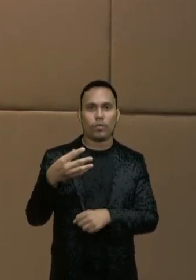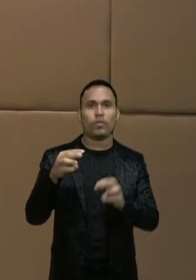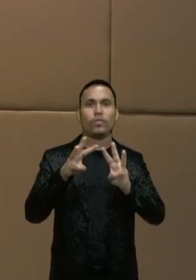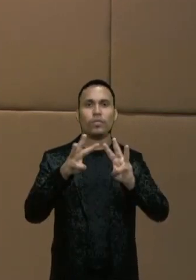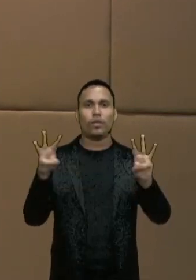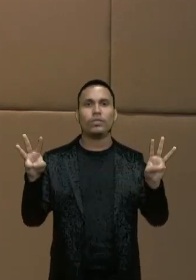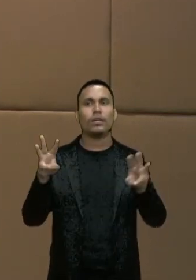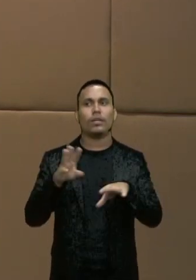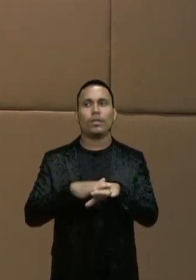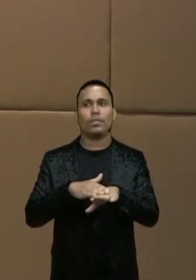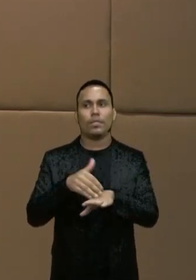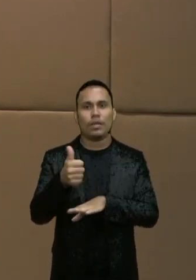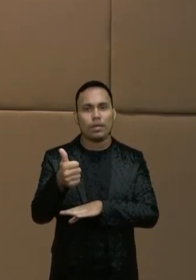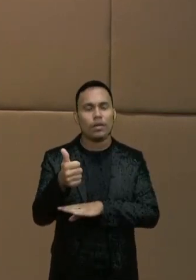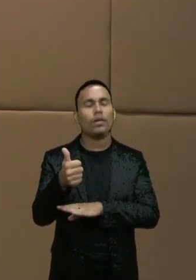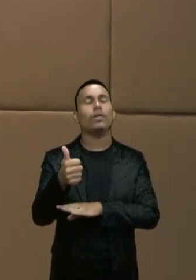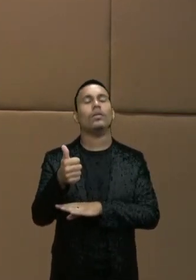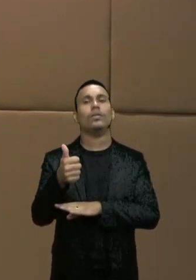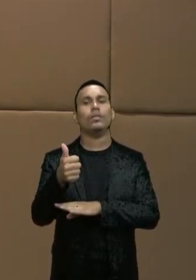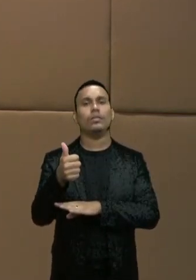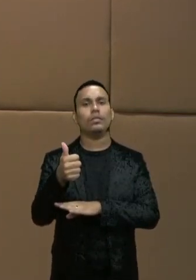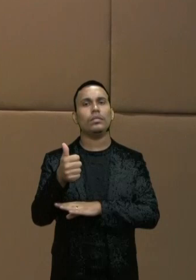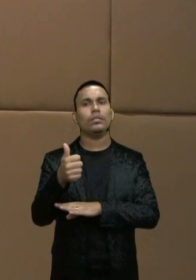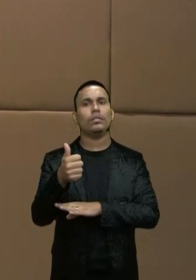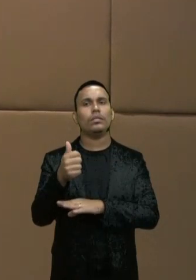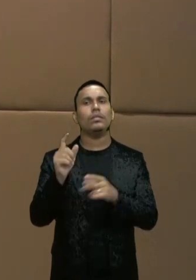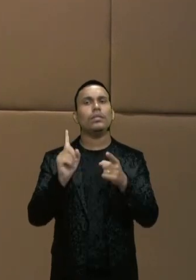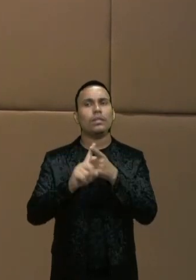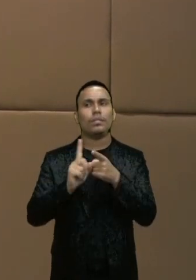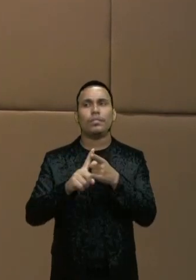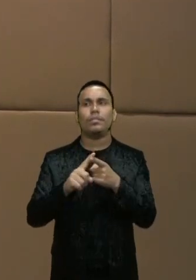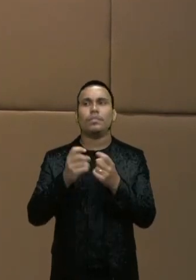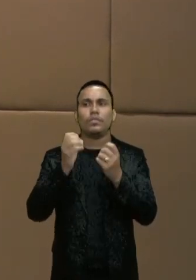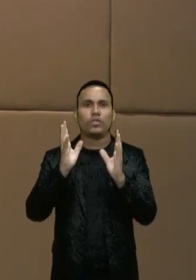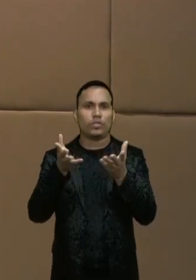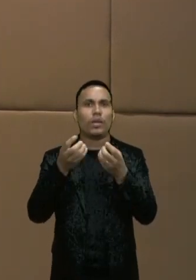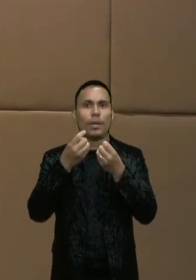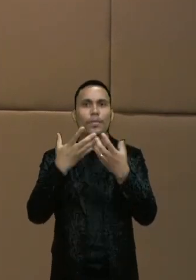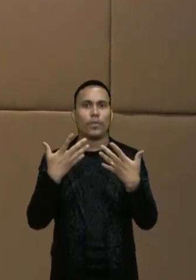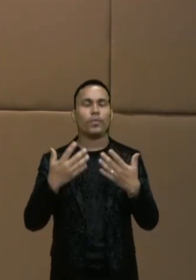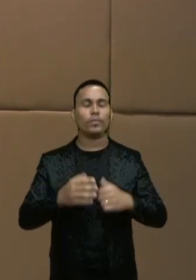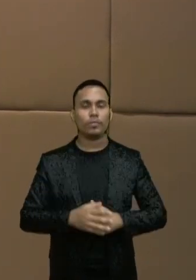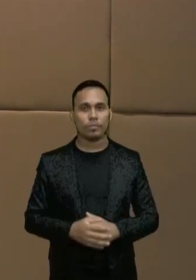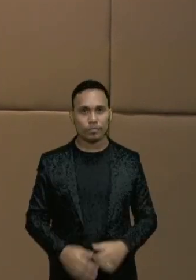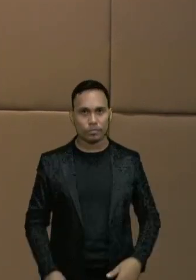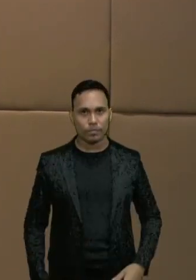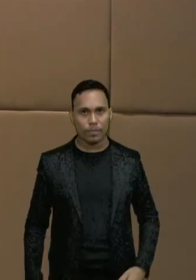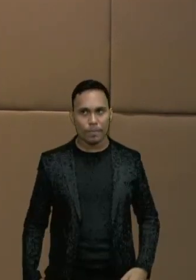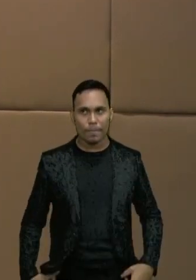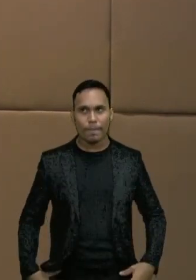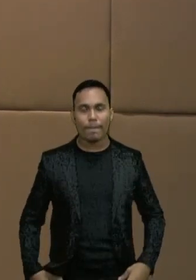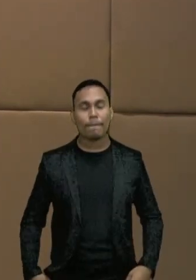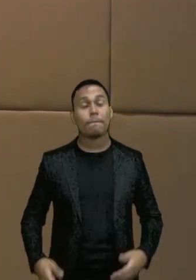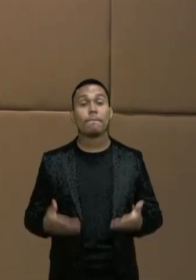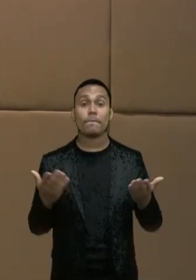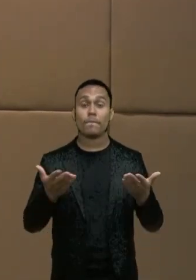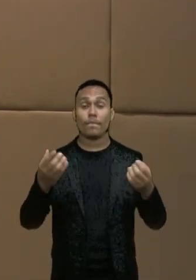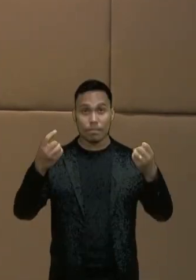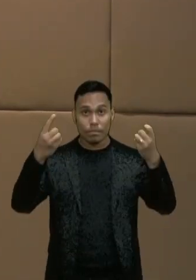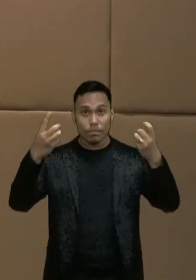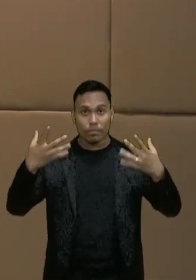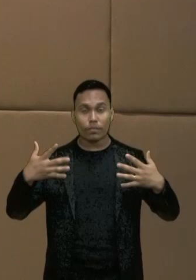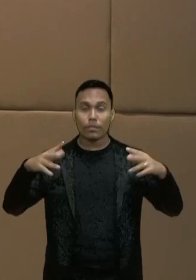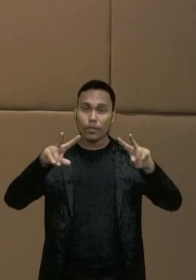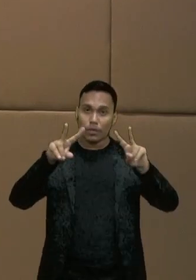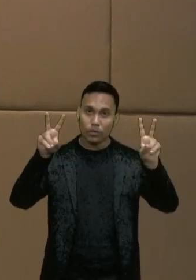portal, a better portal. It's good, but it's going to be a lot better. Vamos falar pouquinho sobre Let's talk a little